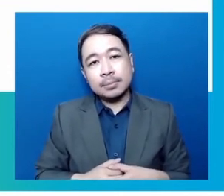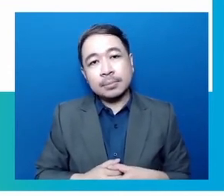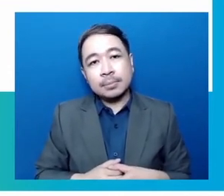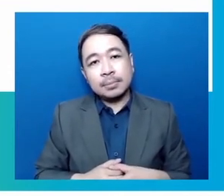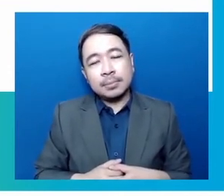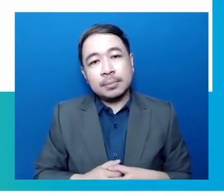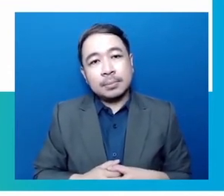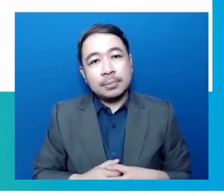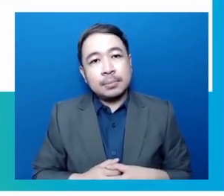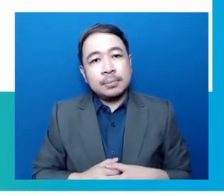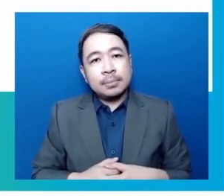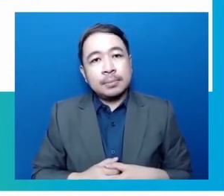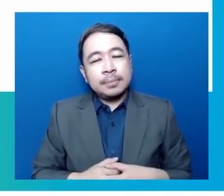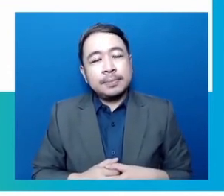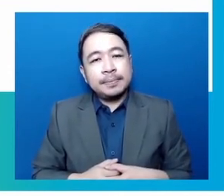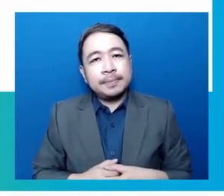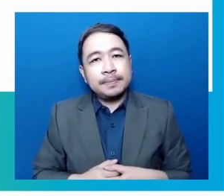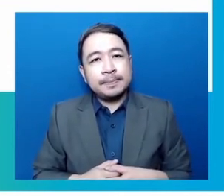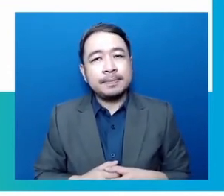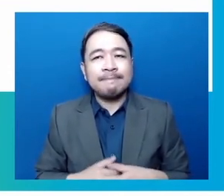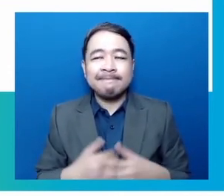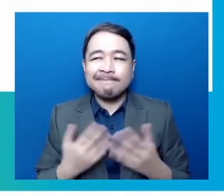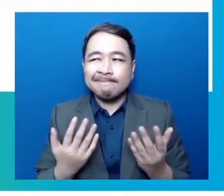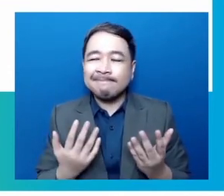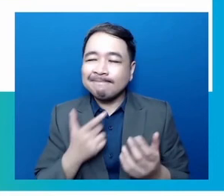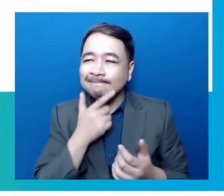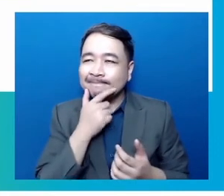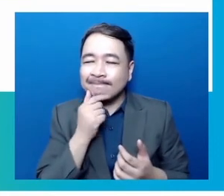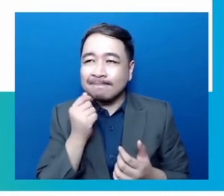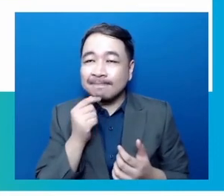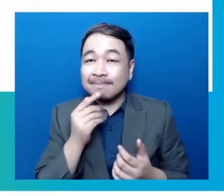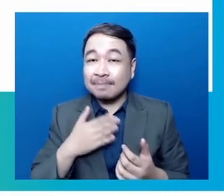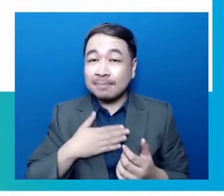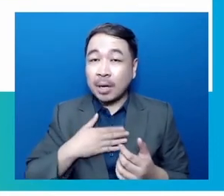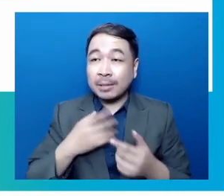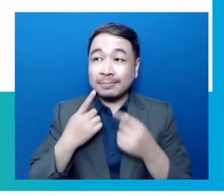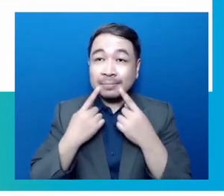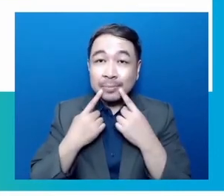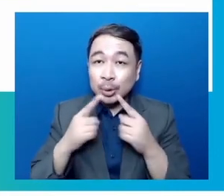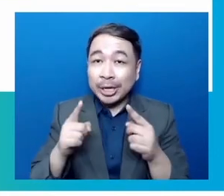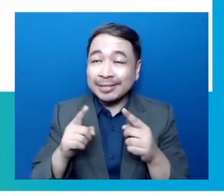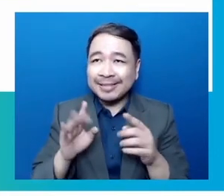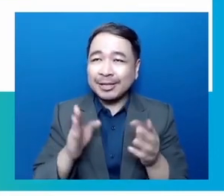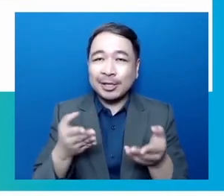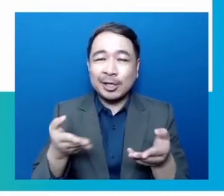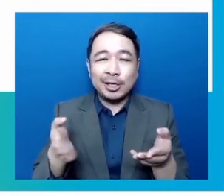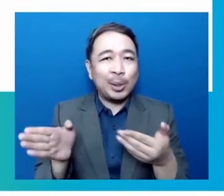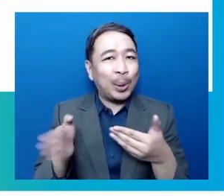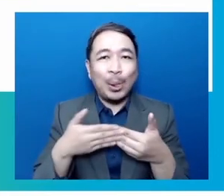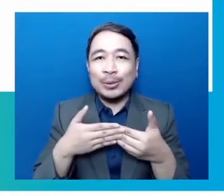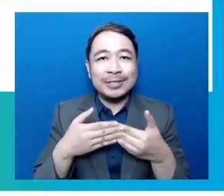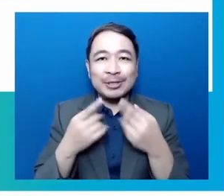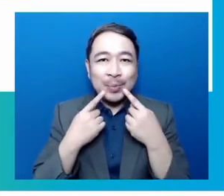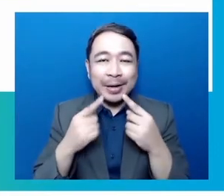In a way, what I say now cannot be closing remarks, because this is an ongoing